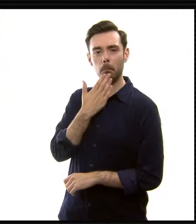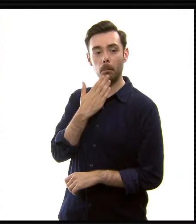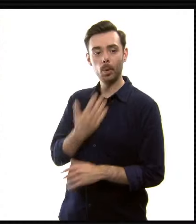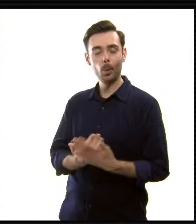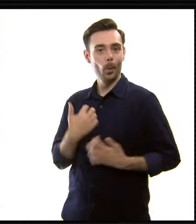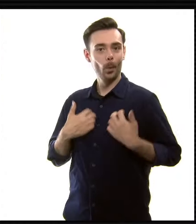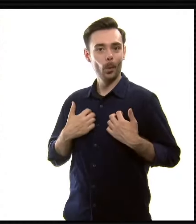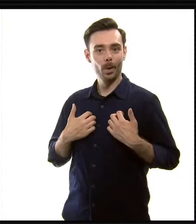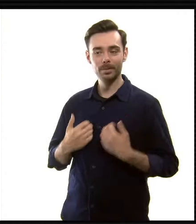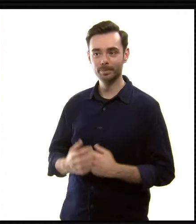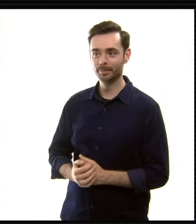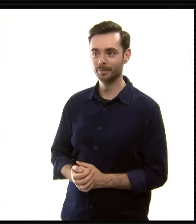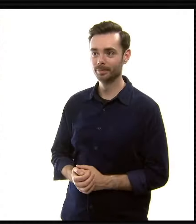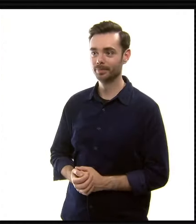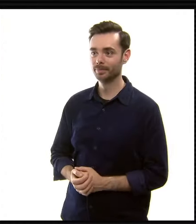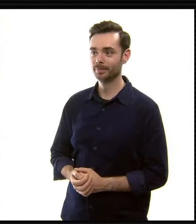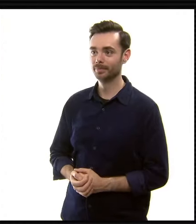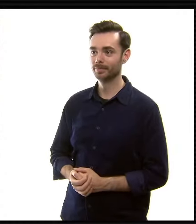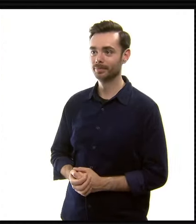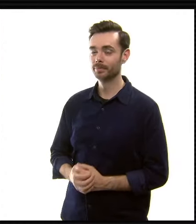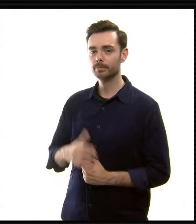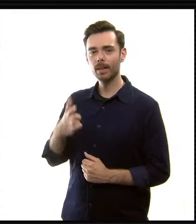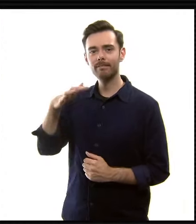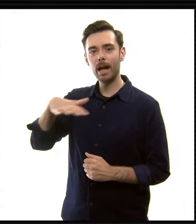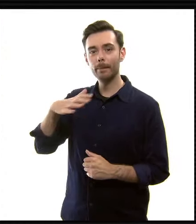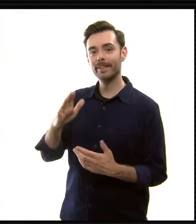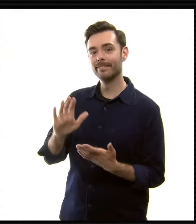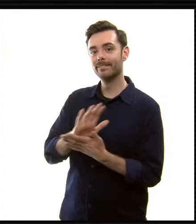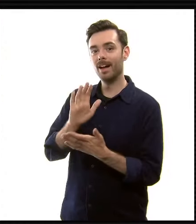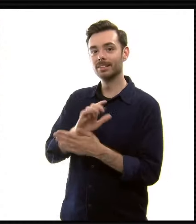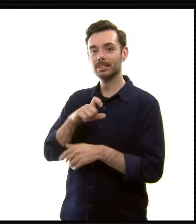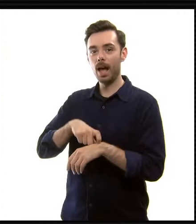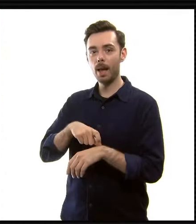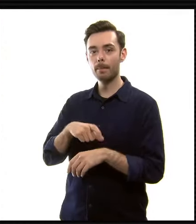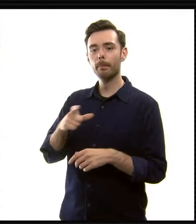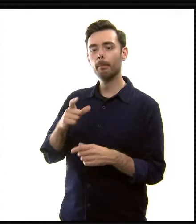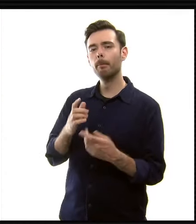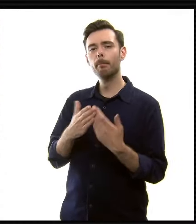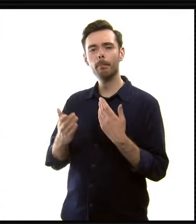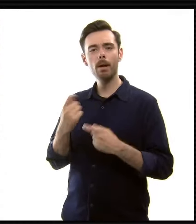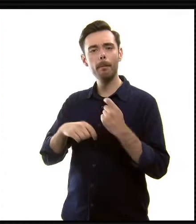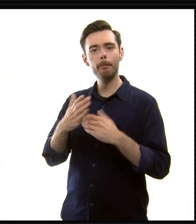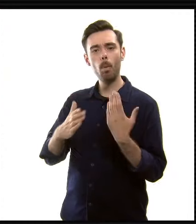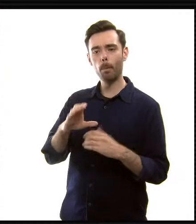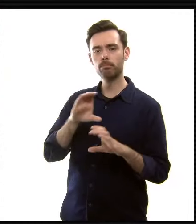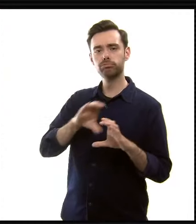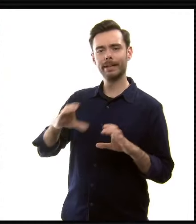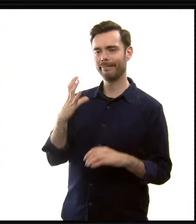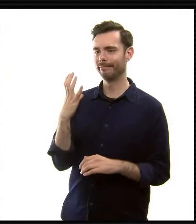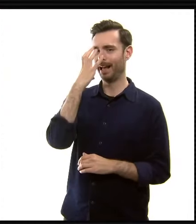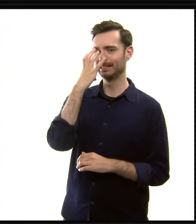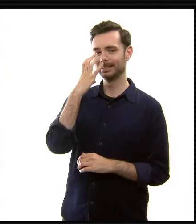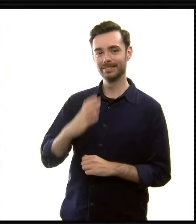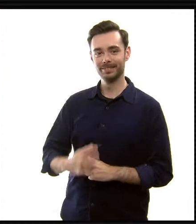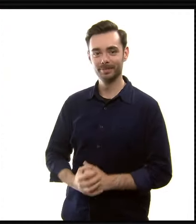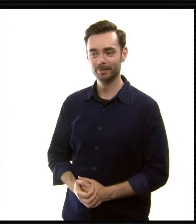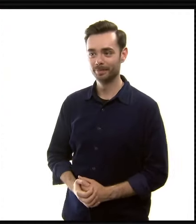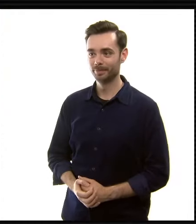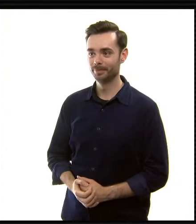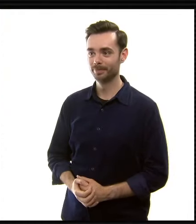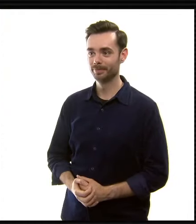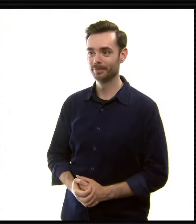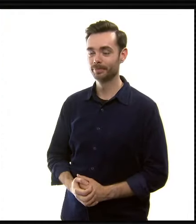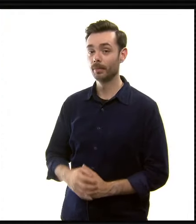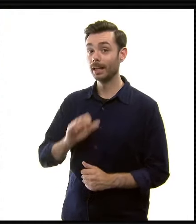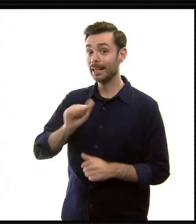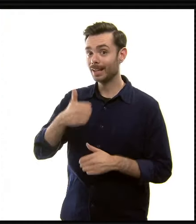News. Also, family fun time got slightly more brick-based. News. All right, so there's no need to sugarcoat this next